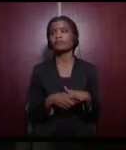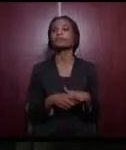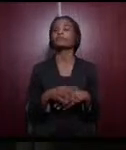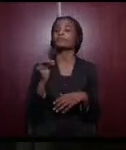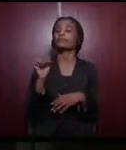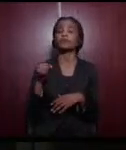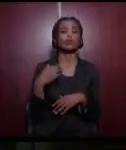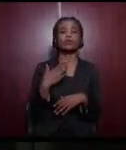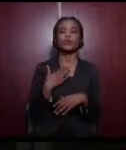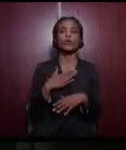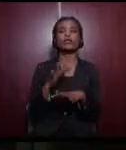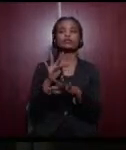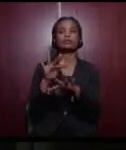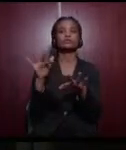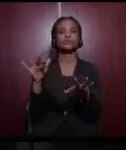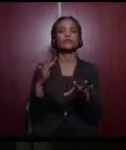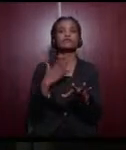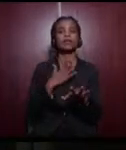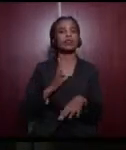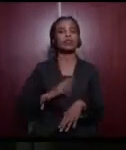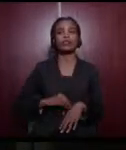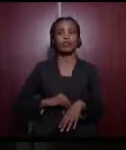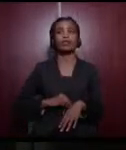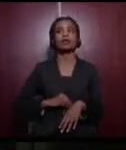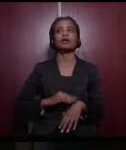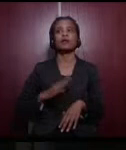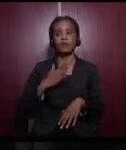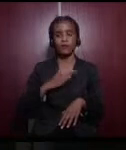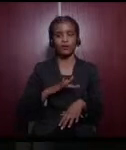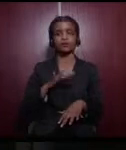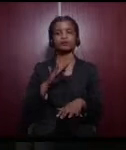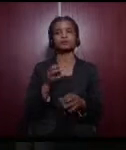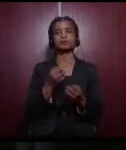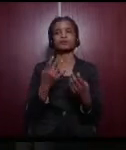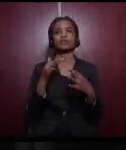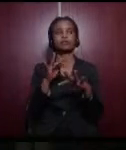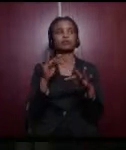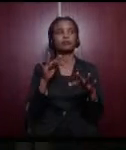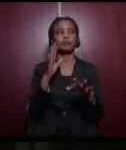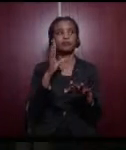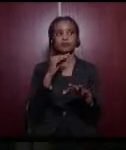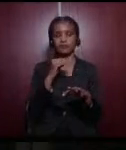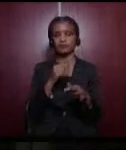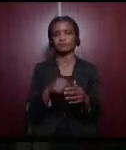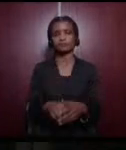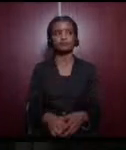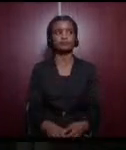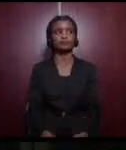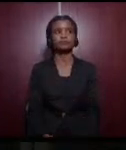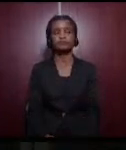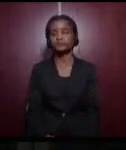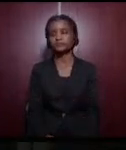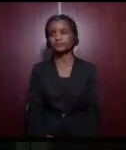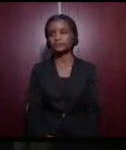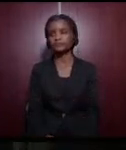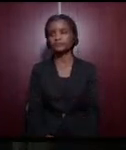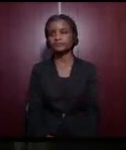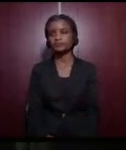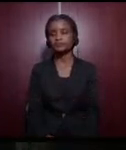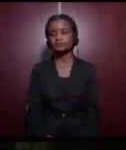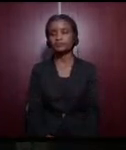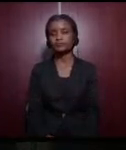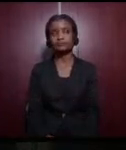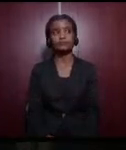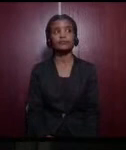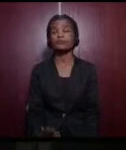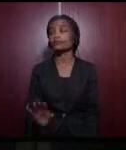here, then we'll get a second round. Maybe some answers will answer them. Yeah. Ma, you'll be